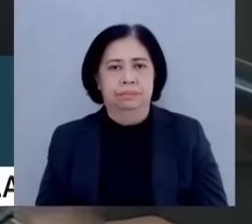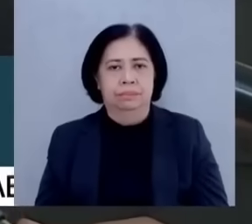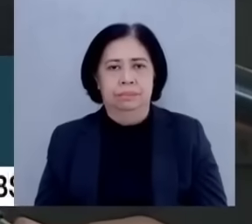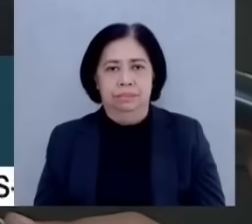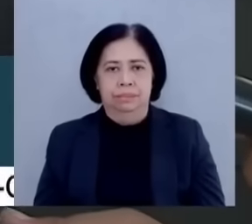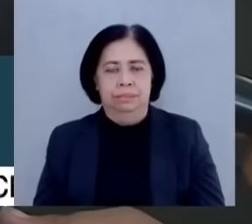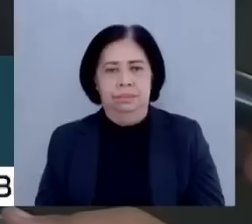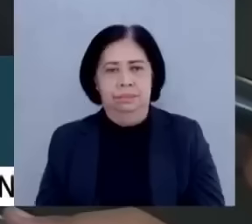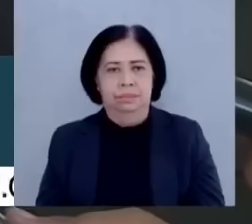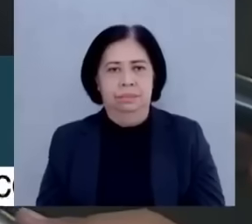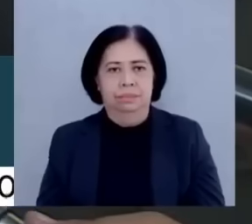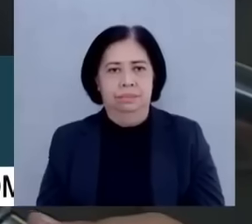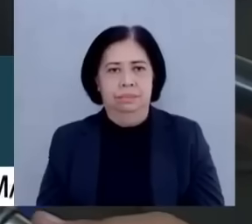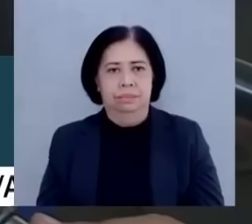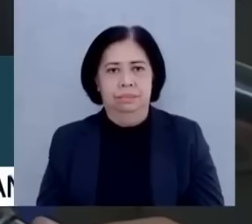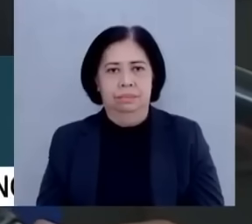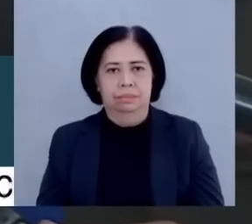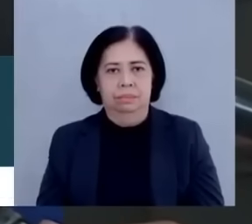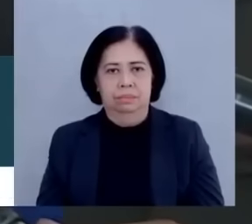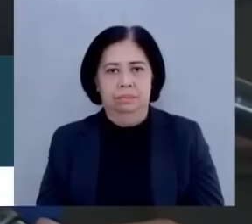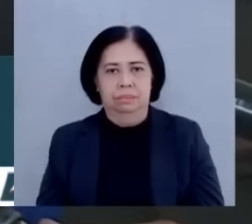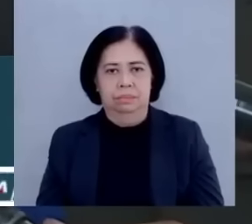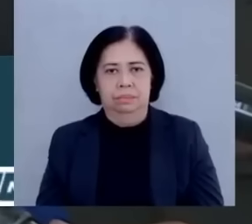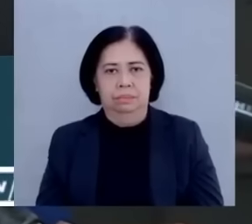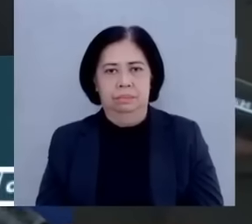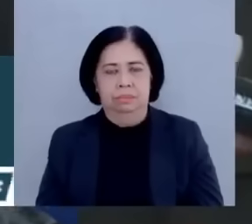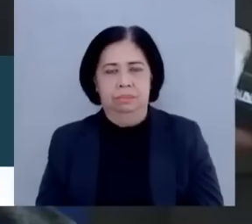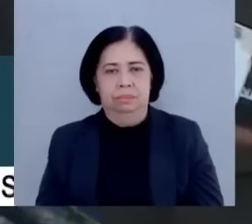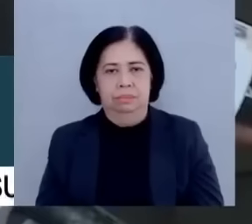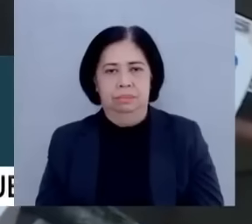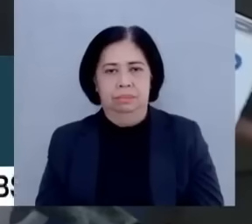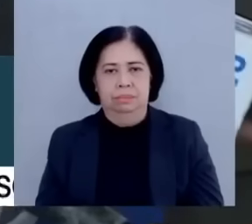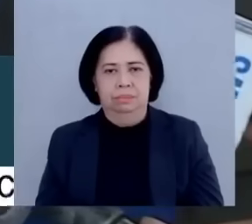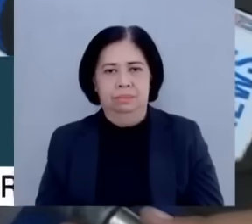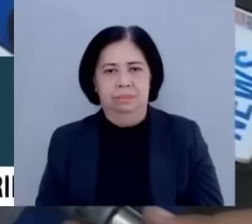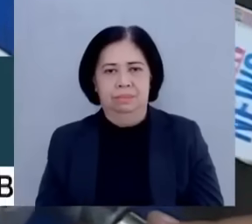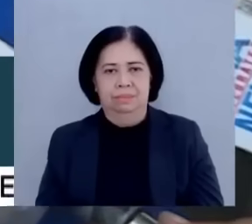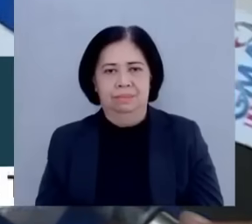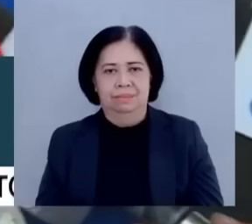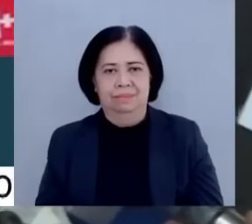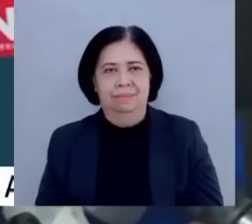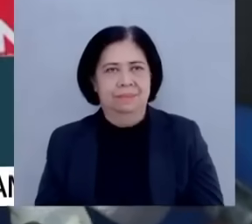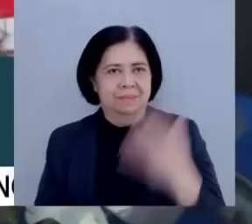So, yes, yes. So, yes. Yes, Mr. Billionario, pahingi ng pera.